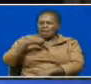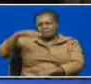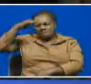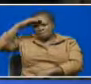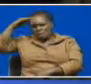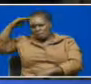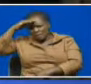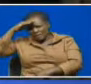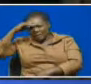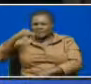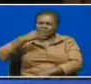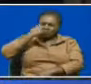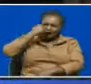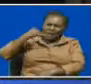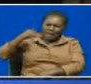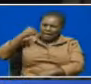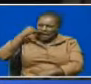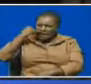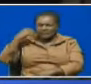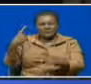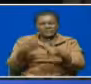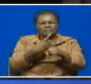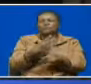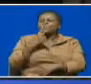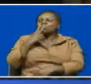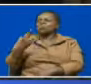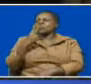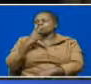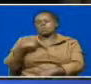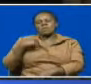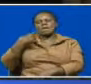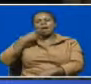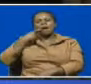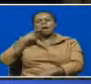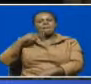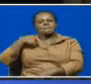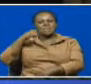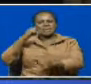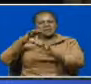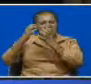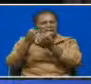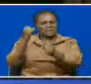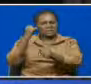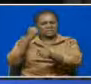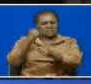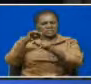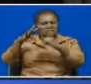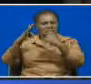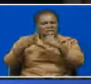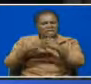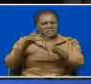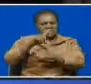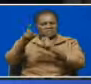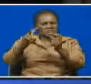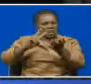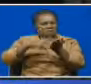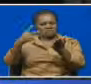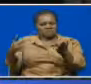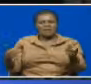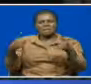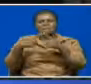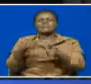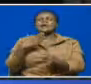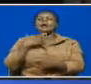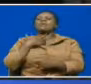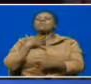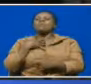alcohol, marijuana, and cigarettes. So I didn't do well in my class 8 ACP exams, but still I